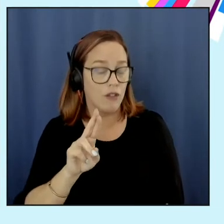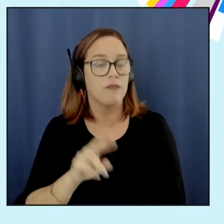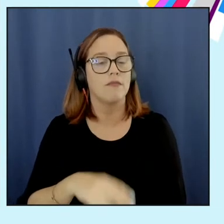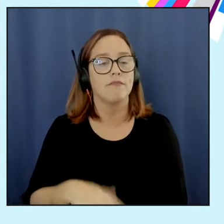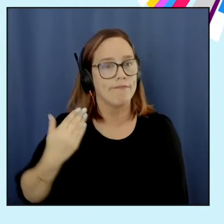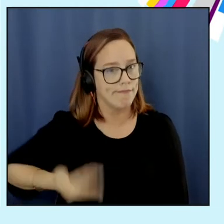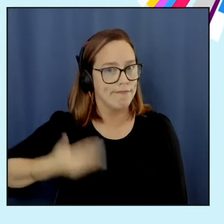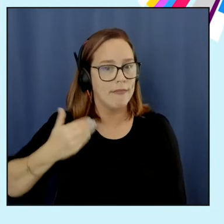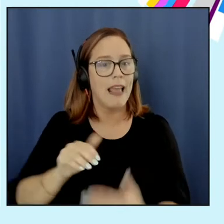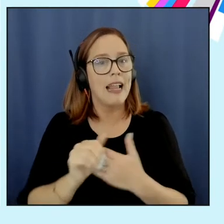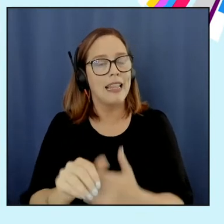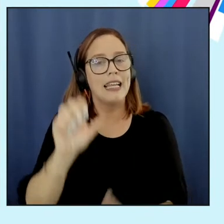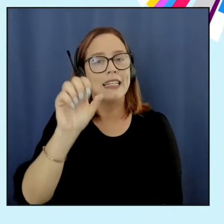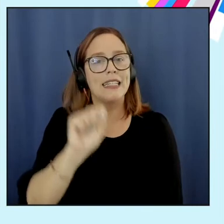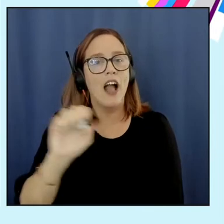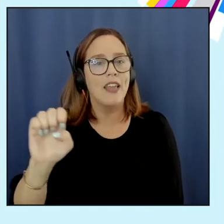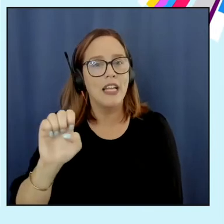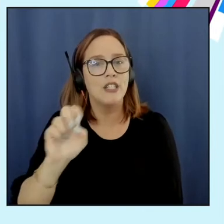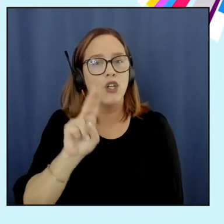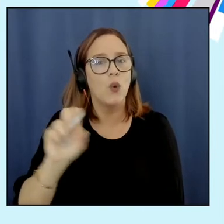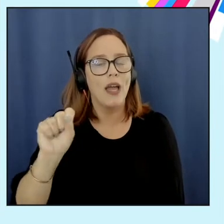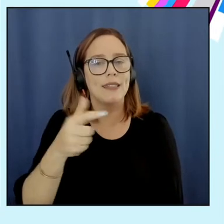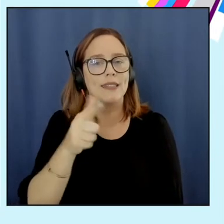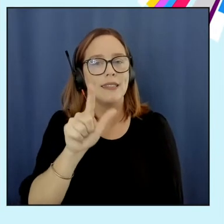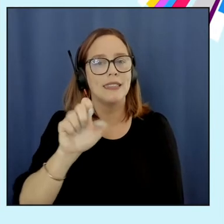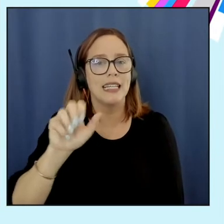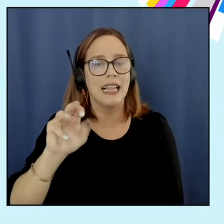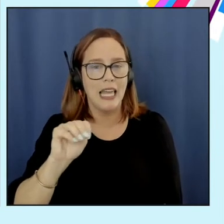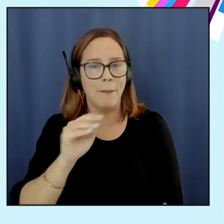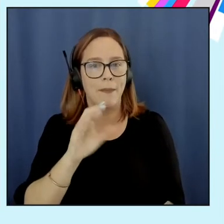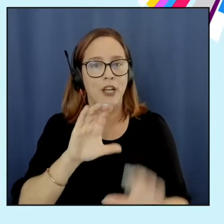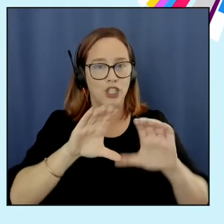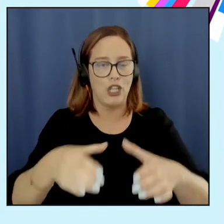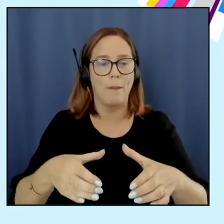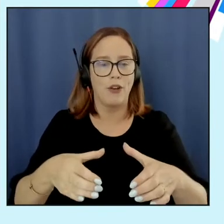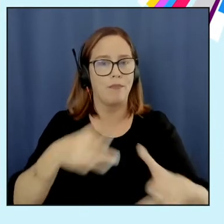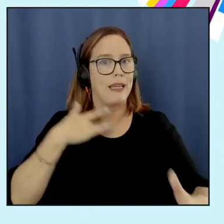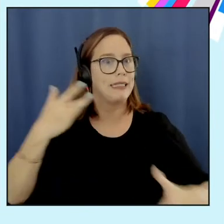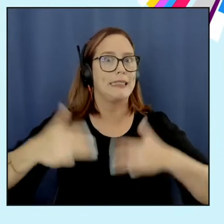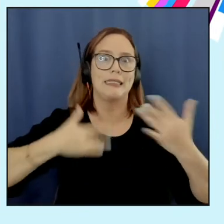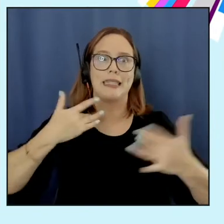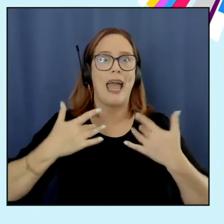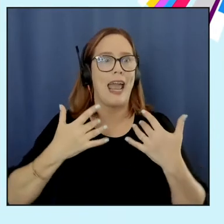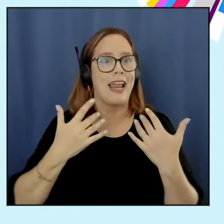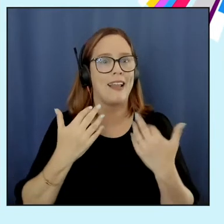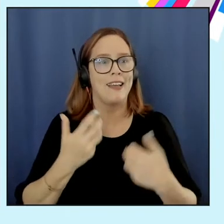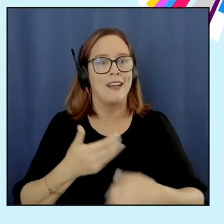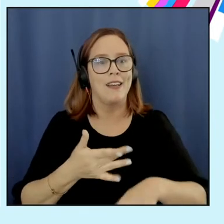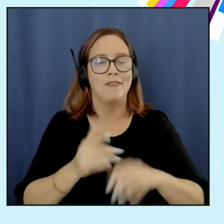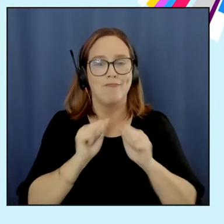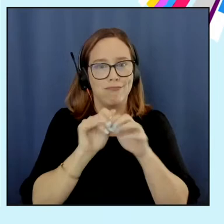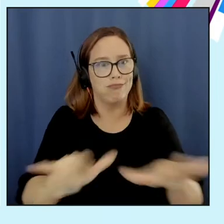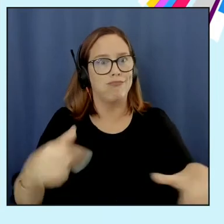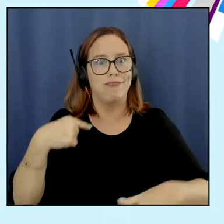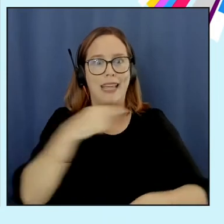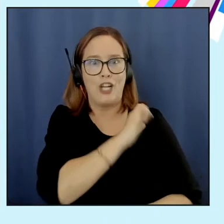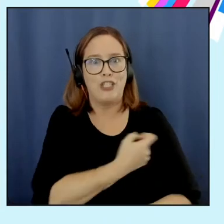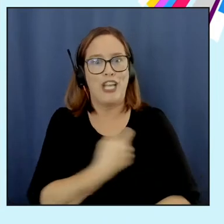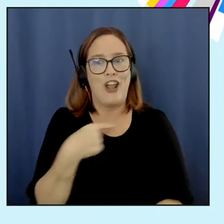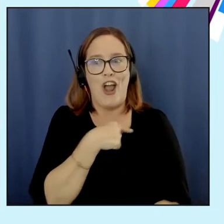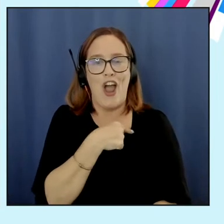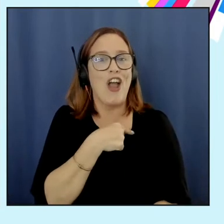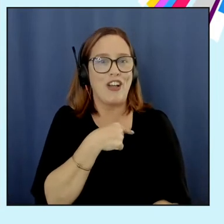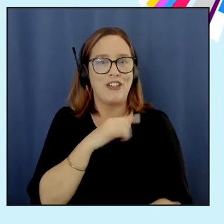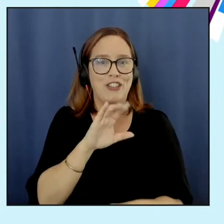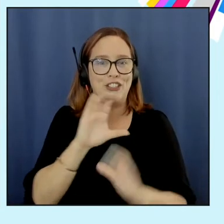Southeast US GLEAM chapter, and I'm really excited about reinvigorating and re-energizing our chapter this year. There's a lot of things